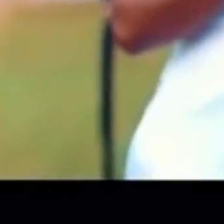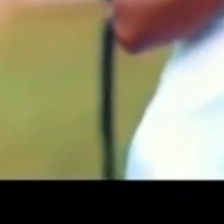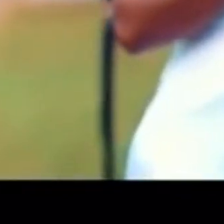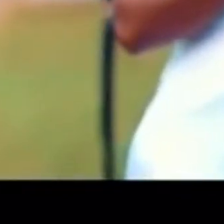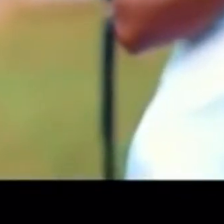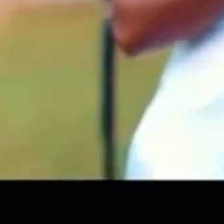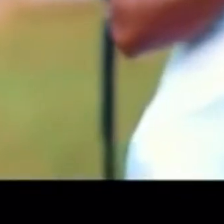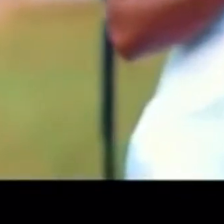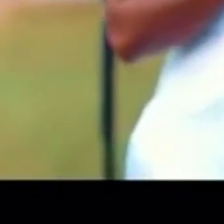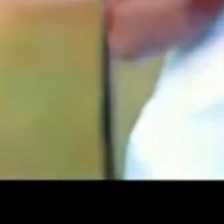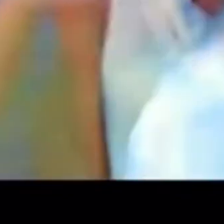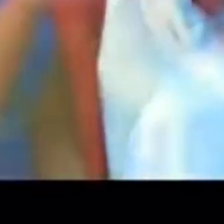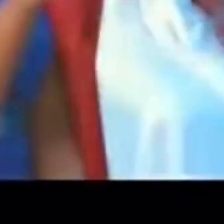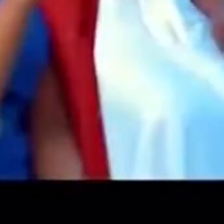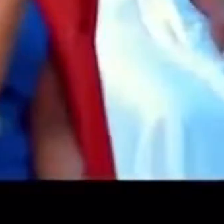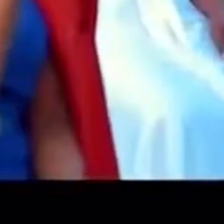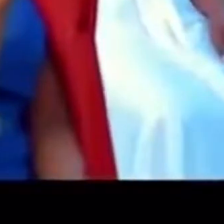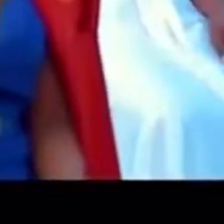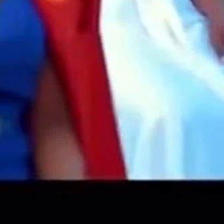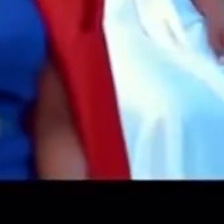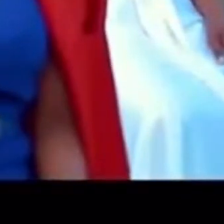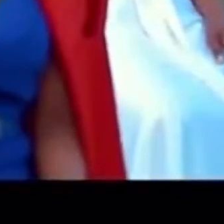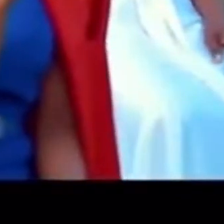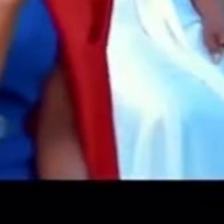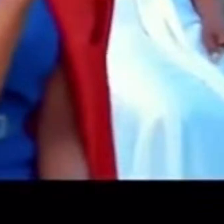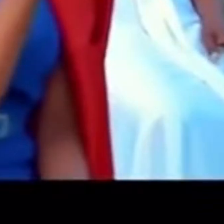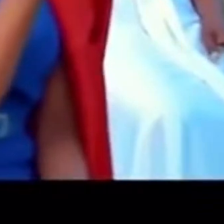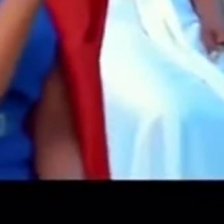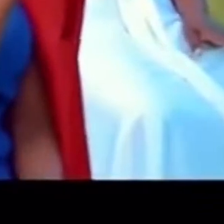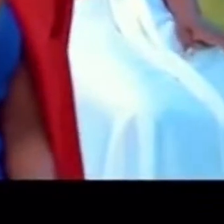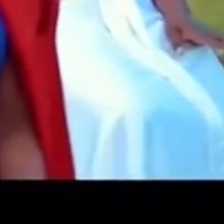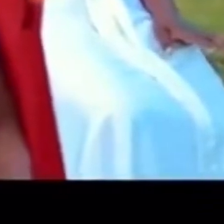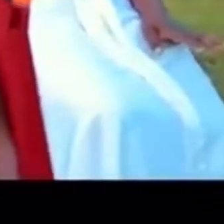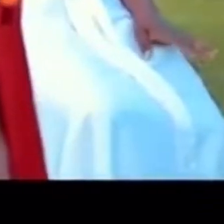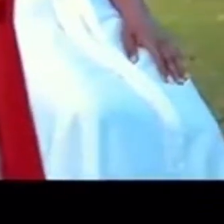yankosheni kujikatilila